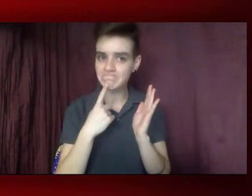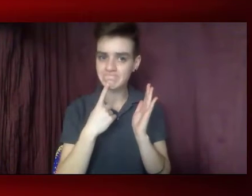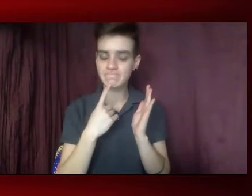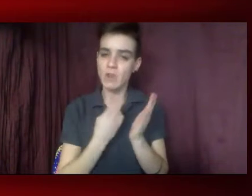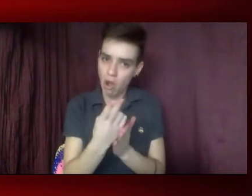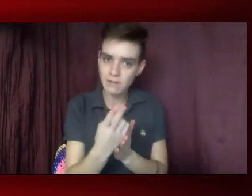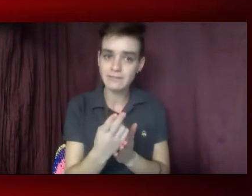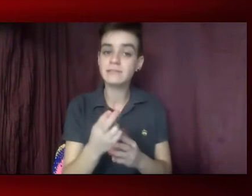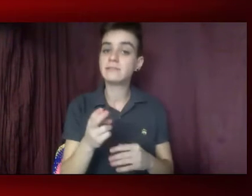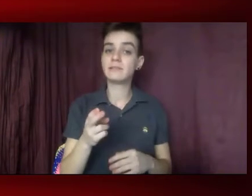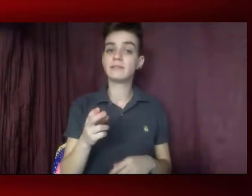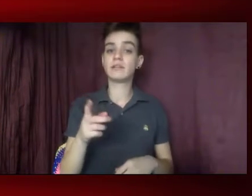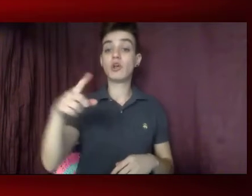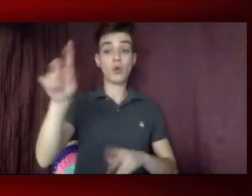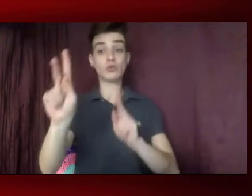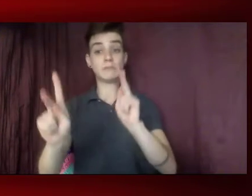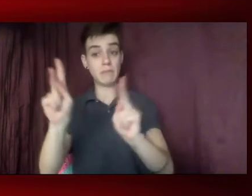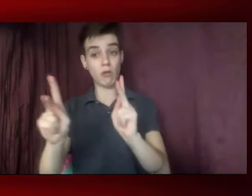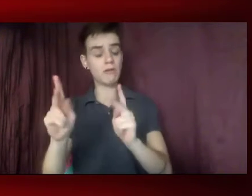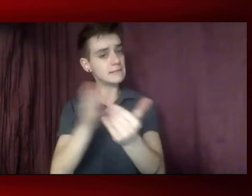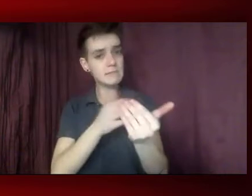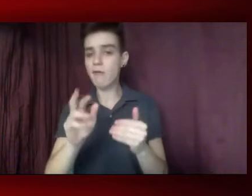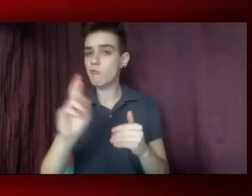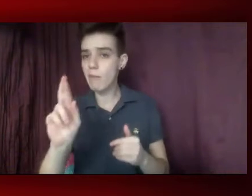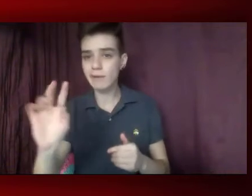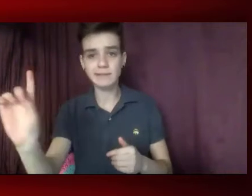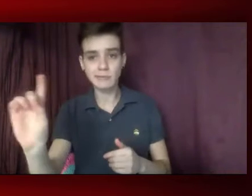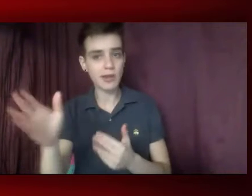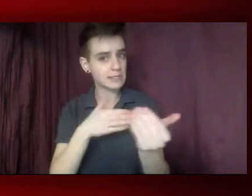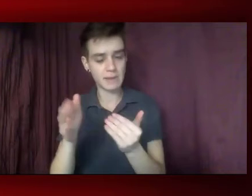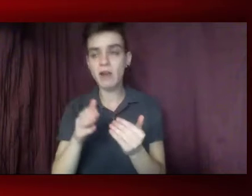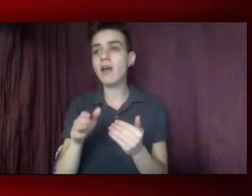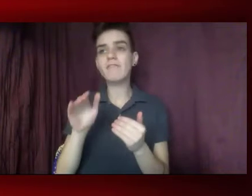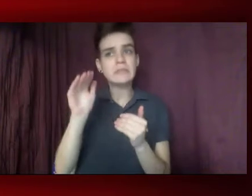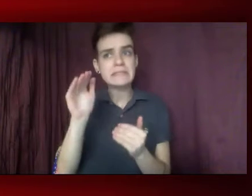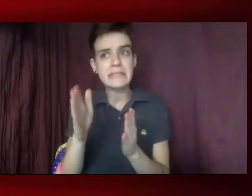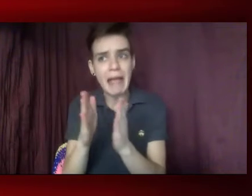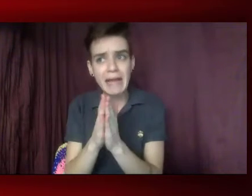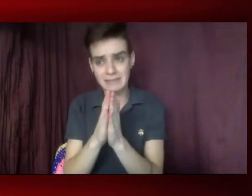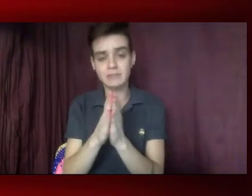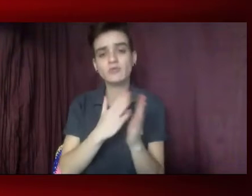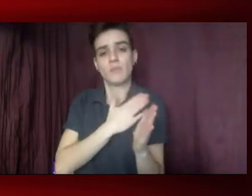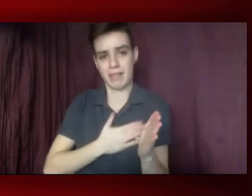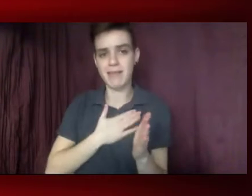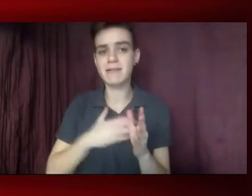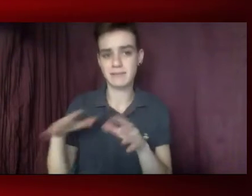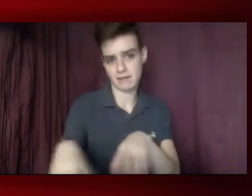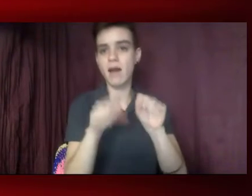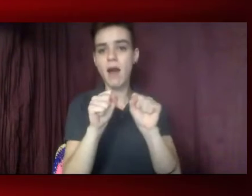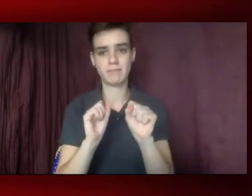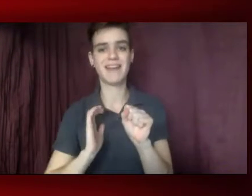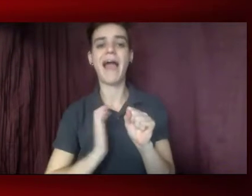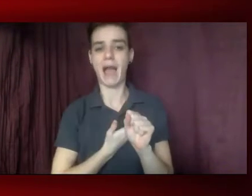represent you, no matter what their party, to adopt our priorities and let those